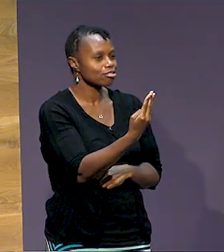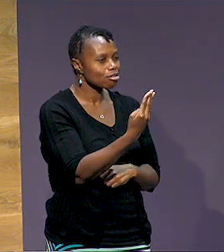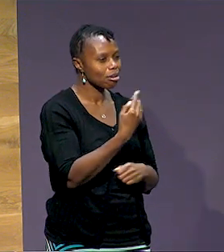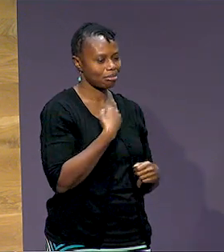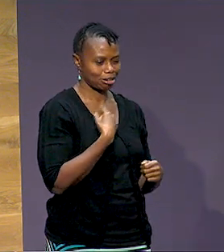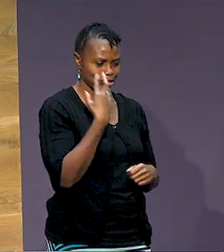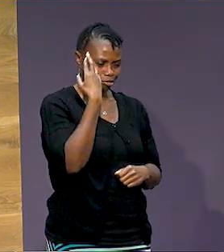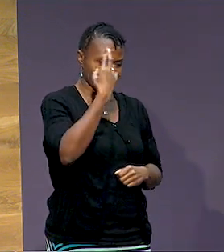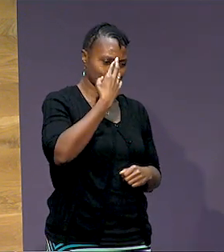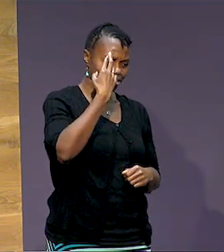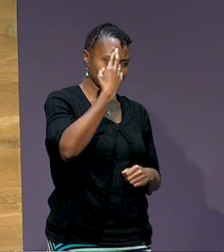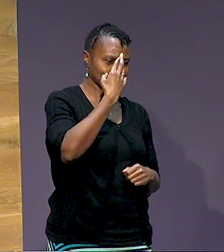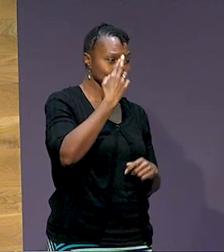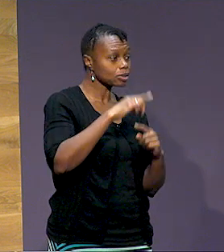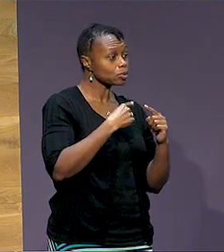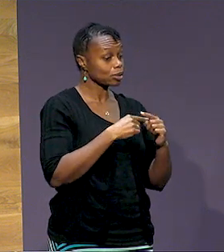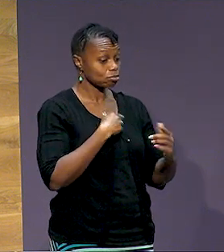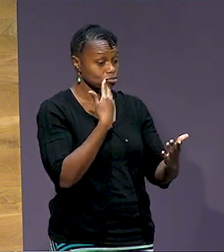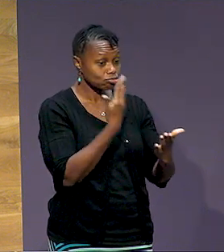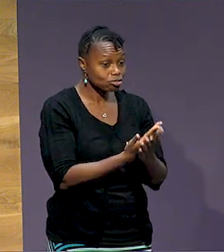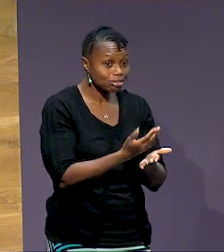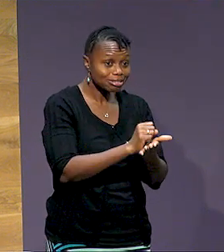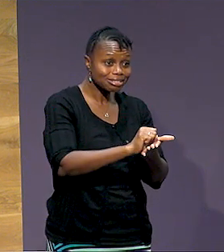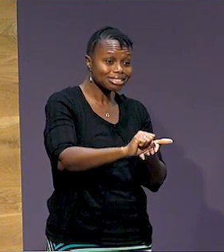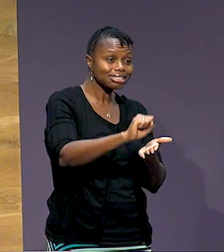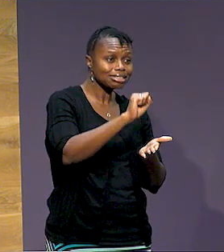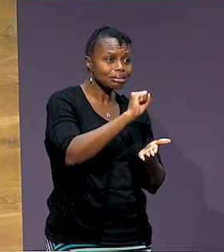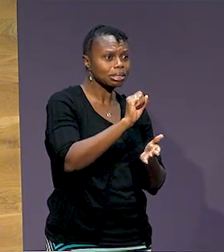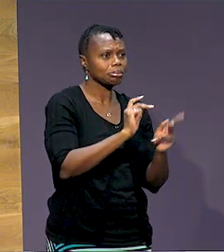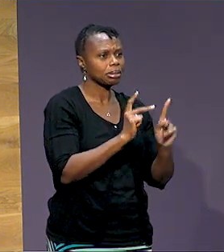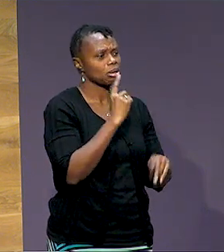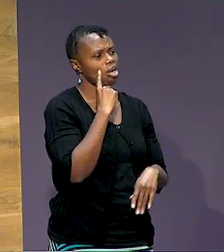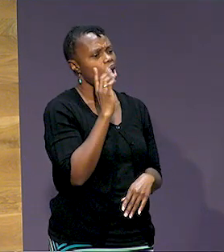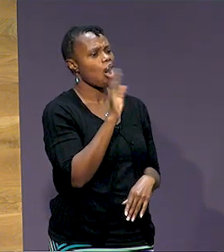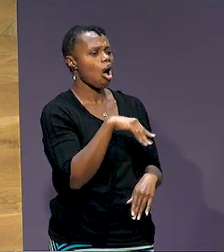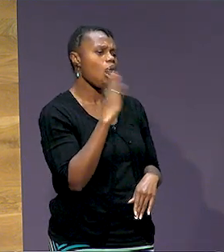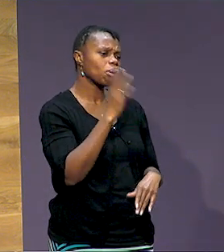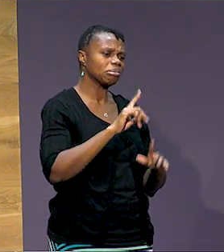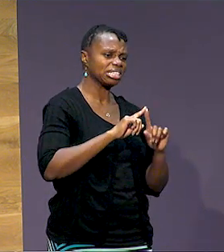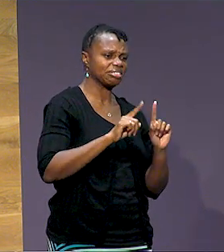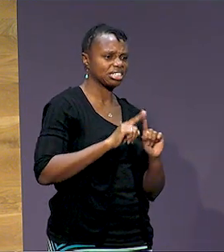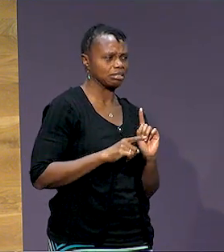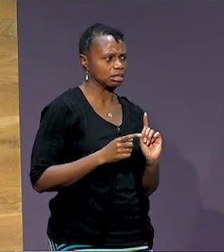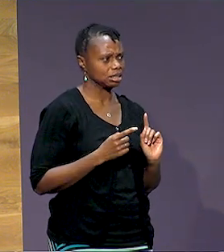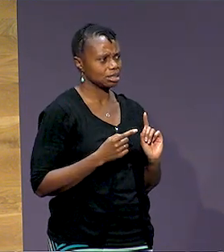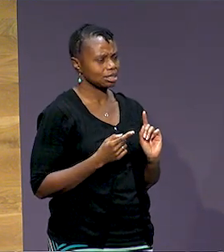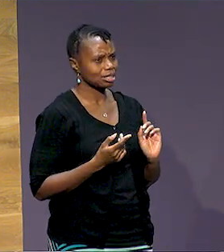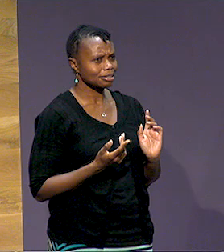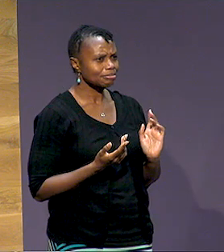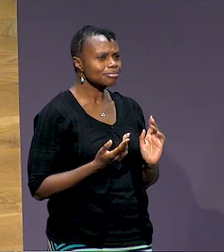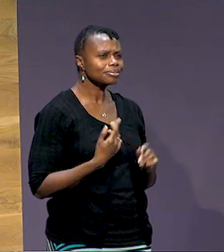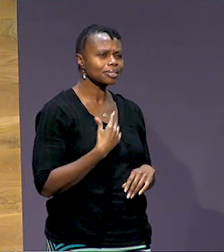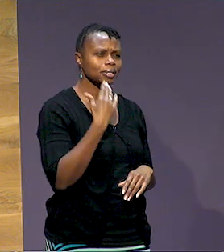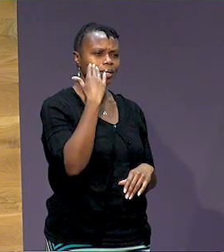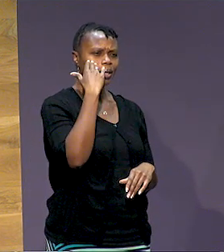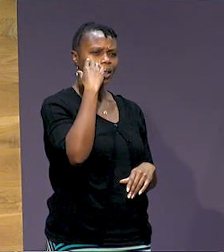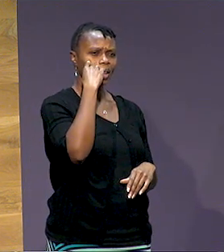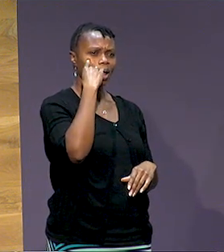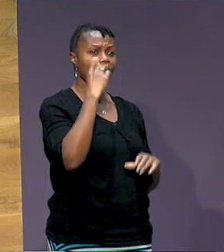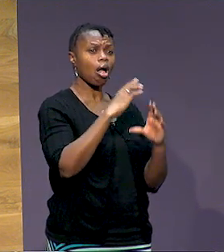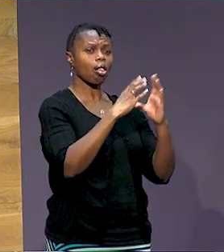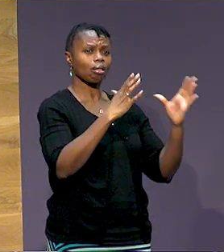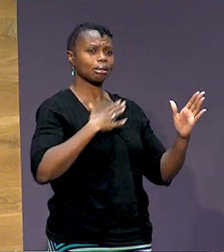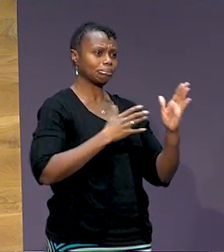out when I got to seminary was how everyone told me how it was going to be so different. And I was like, man, this is just a lot of these skills